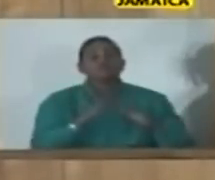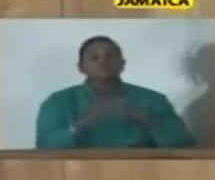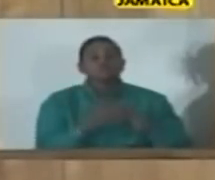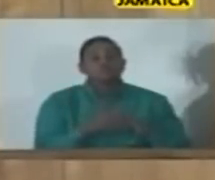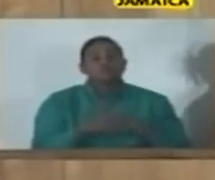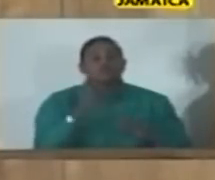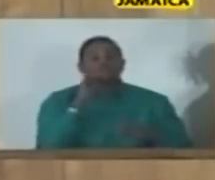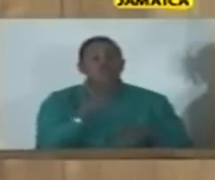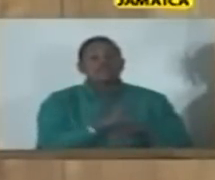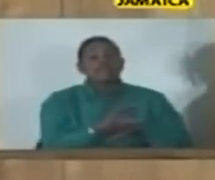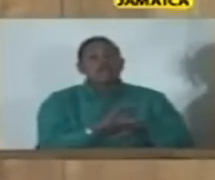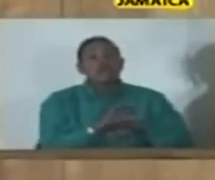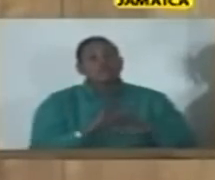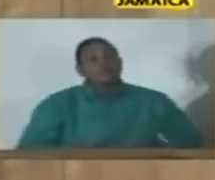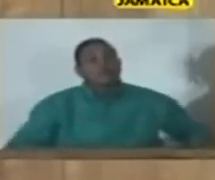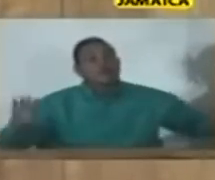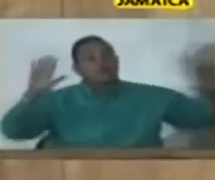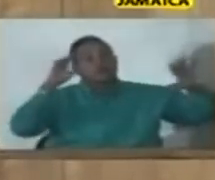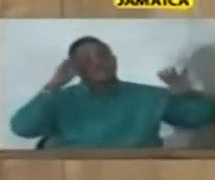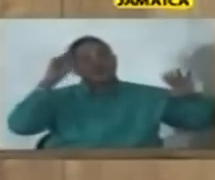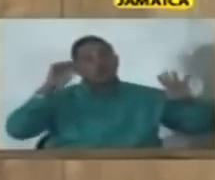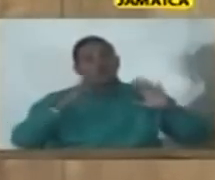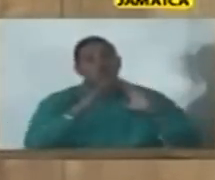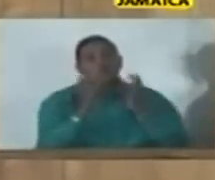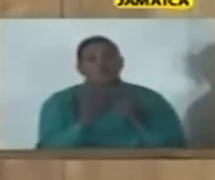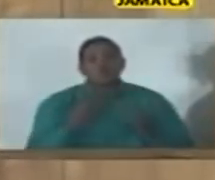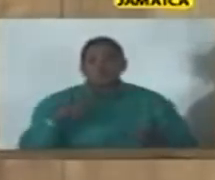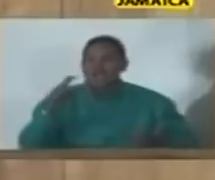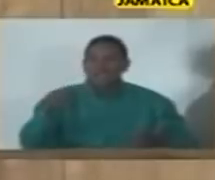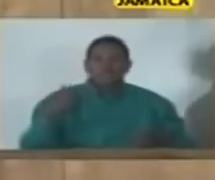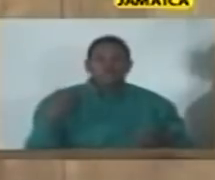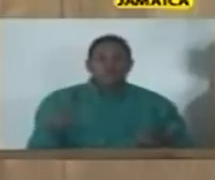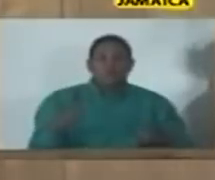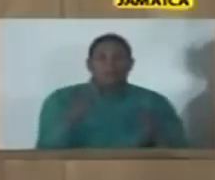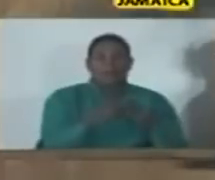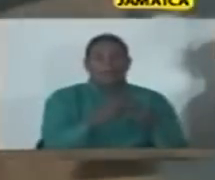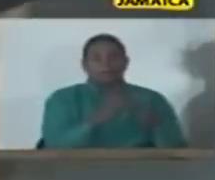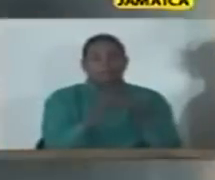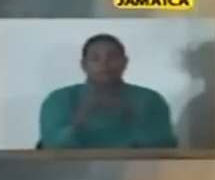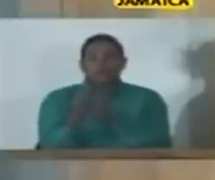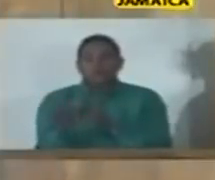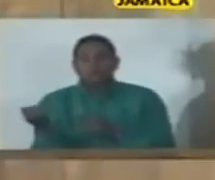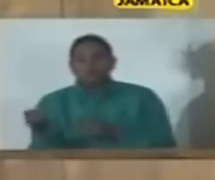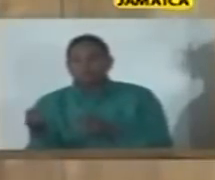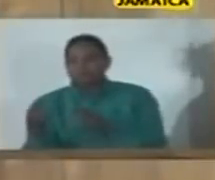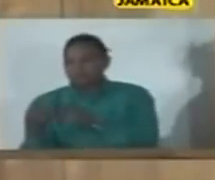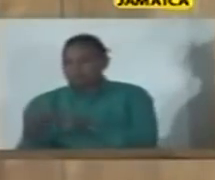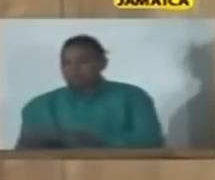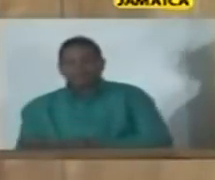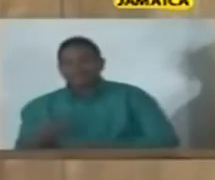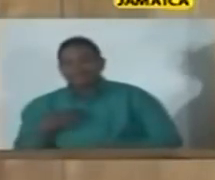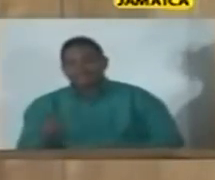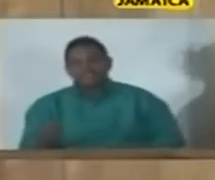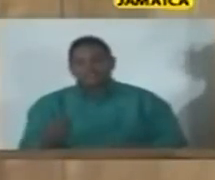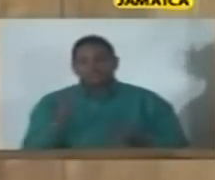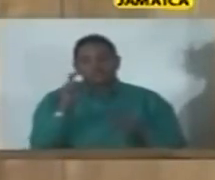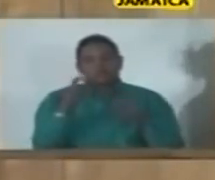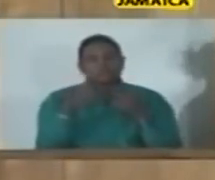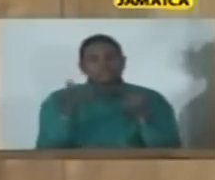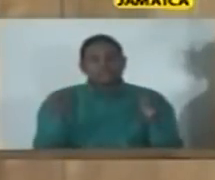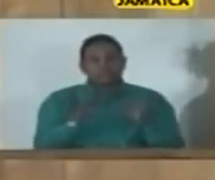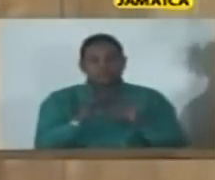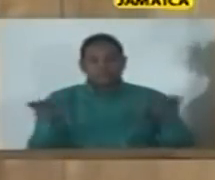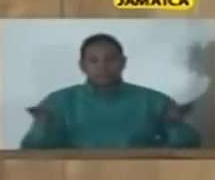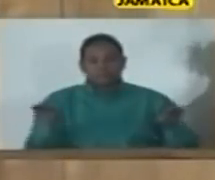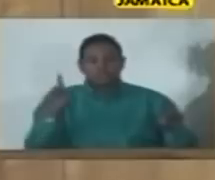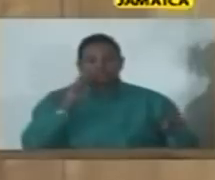of the region and of the world, we ask not to associate us with these type of organizations. The